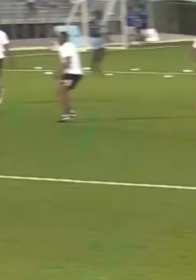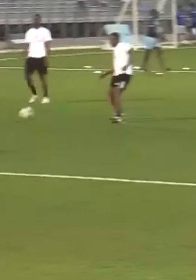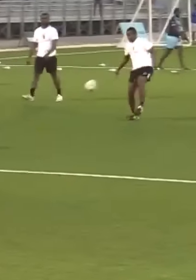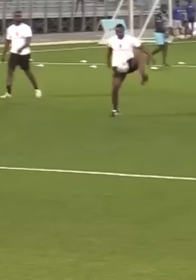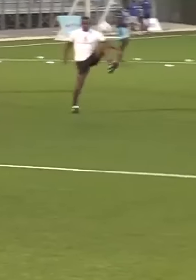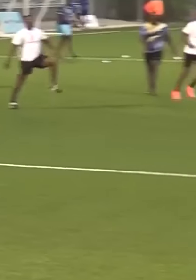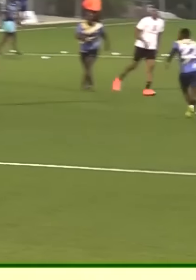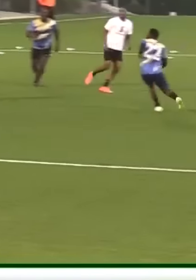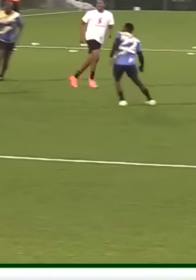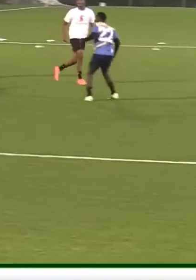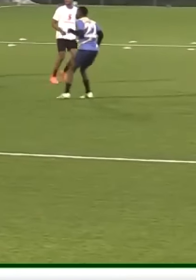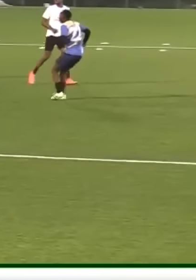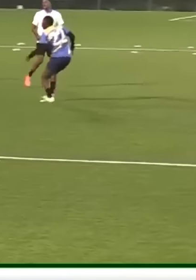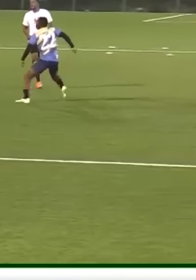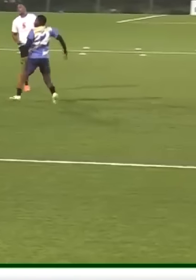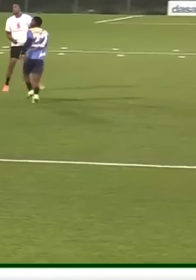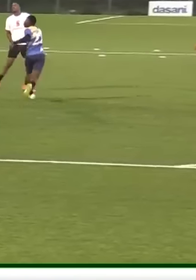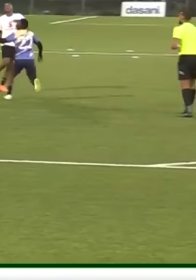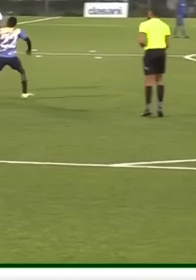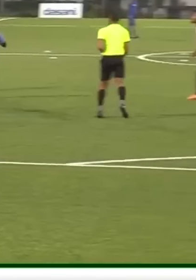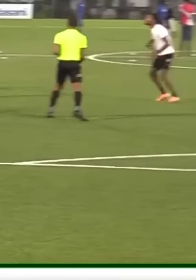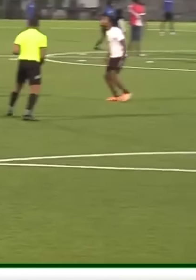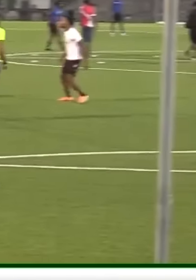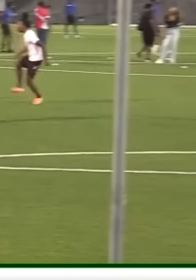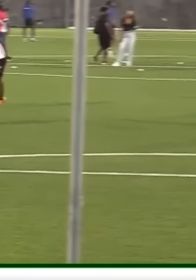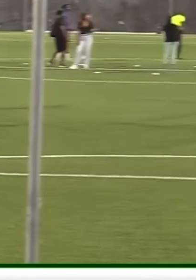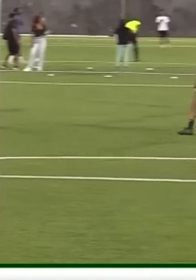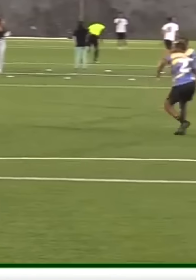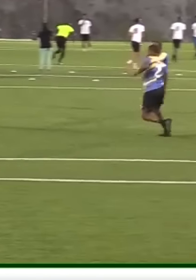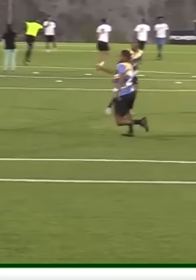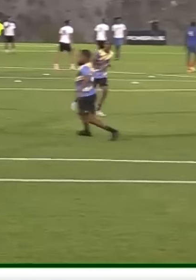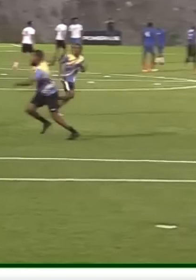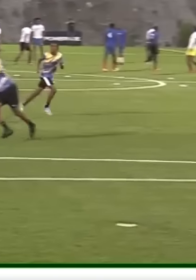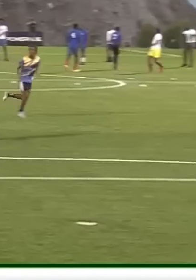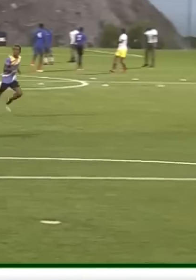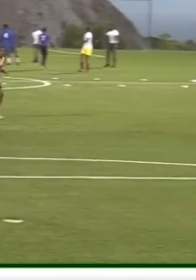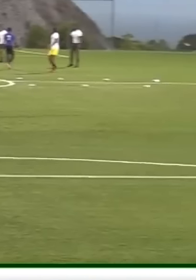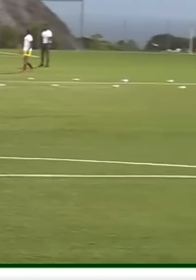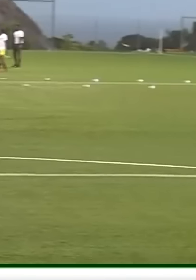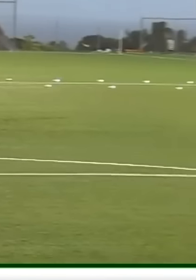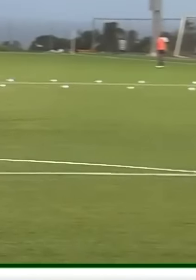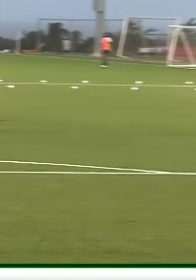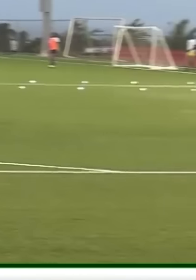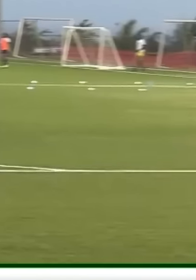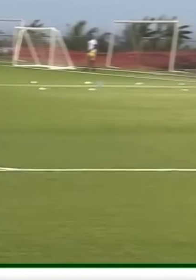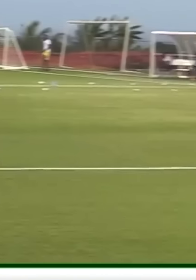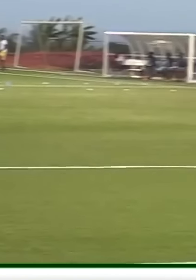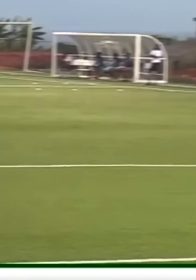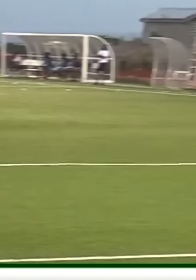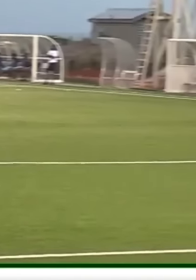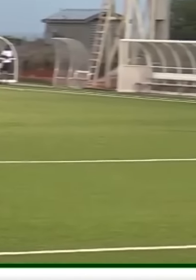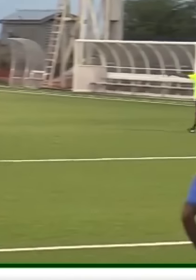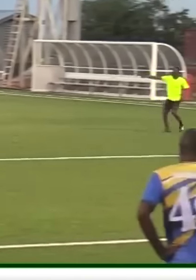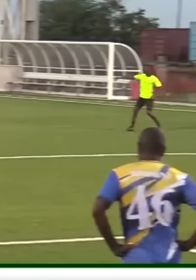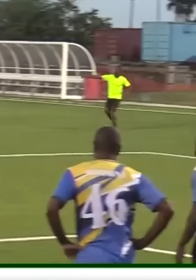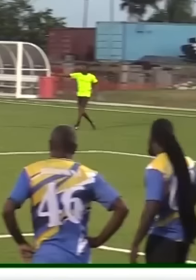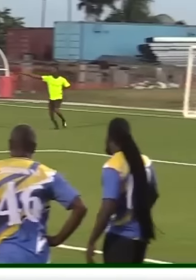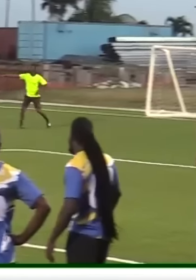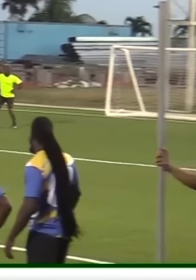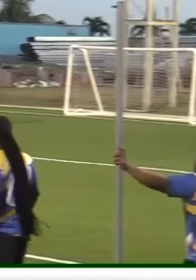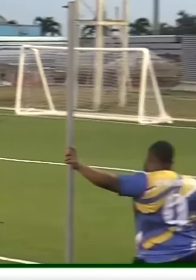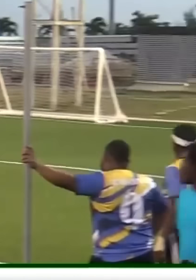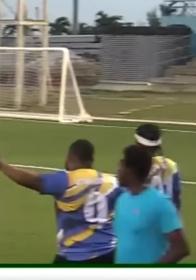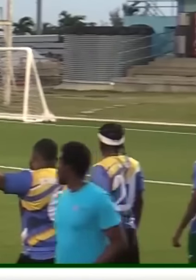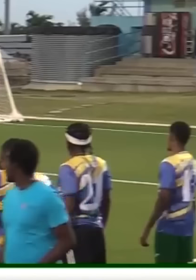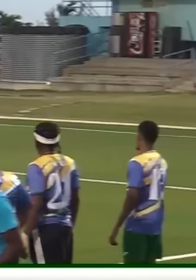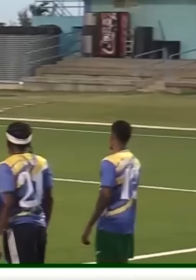recently, defending champions High Park lost all 3 of their games. Saturday's semi-finals will see Scotiabank versus Brighton Stokes